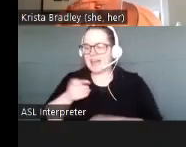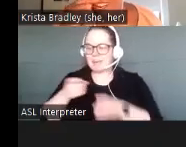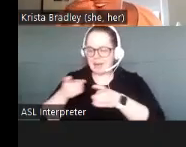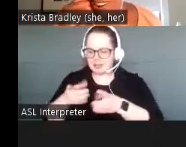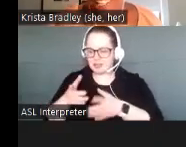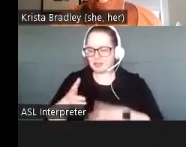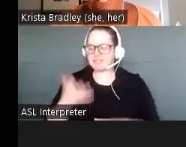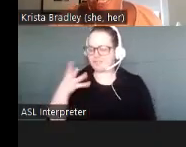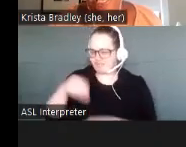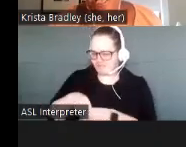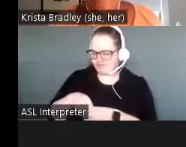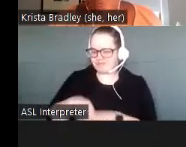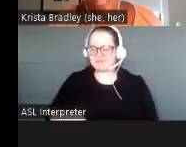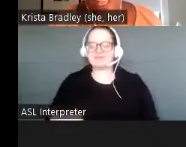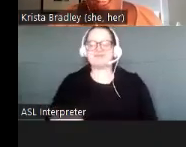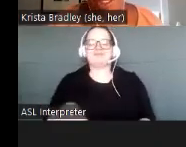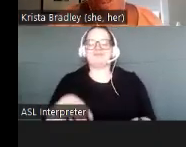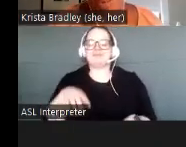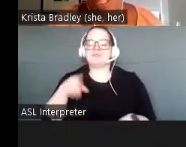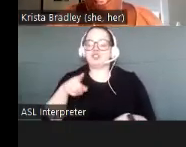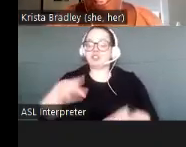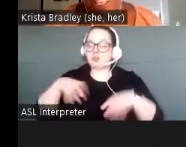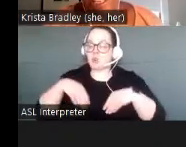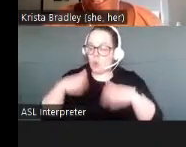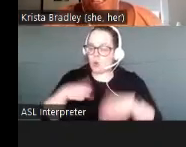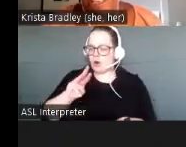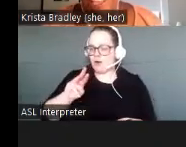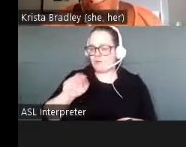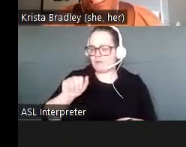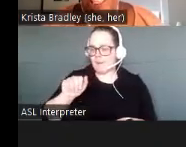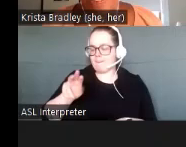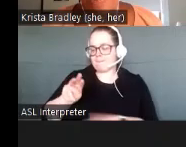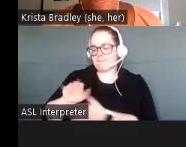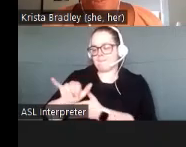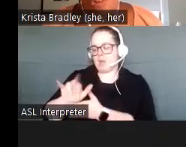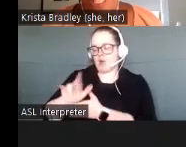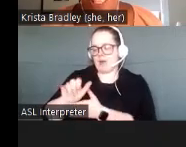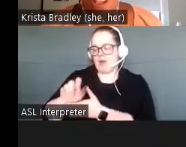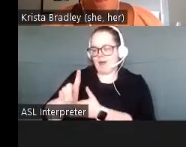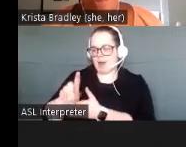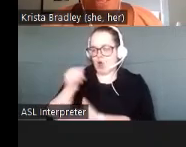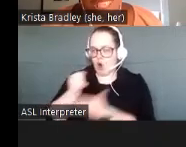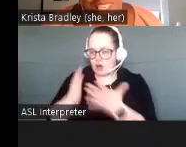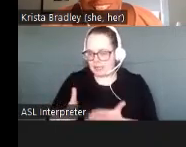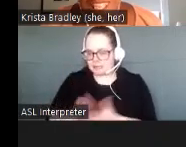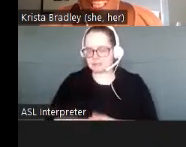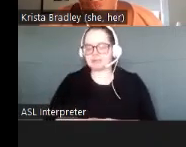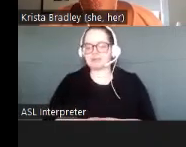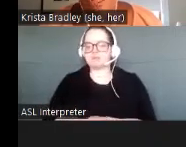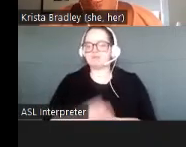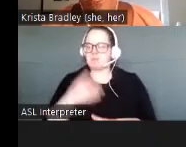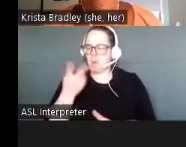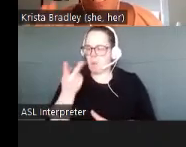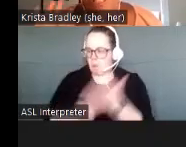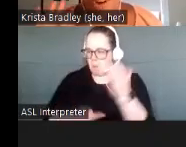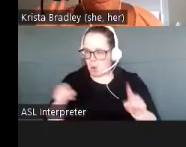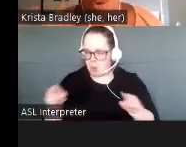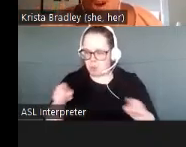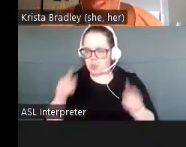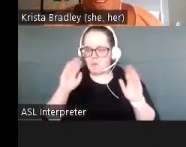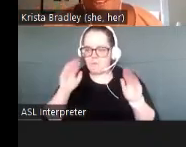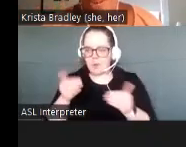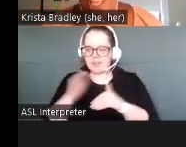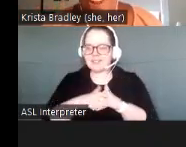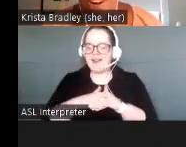of Myriad Artists, another boutique agency, both focusing on music. So I'll let them share